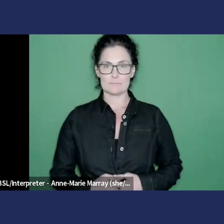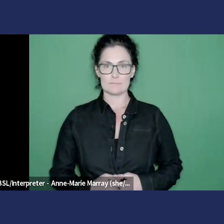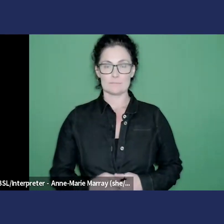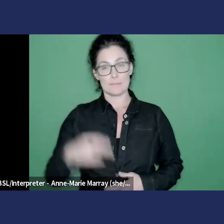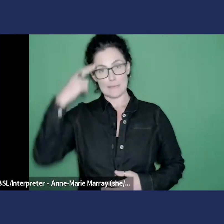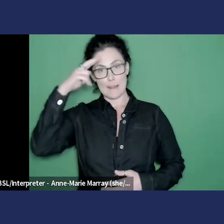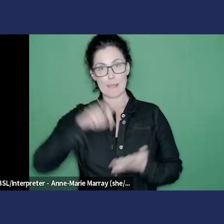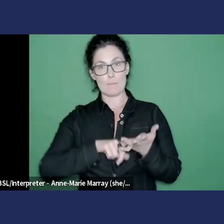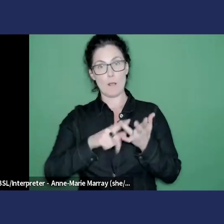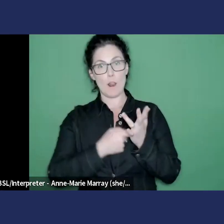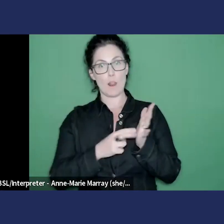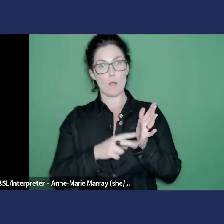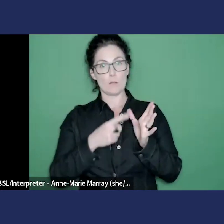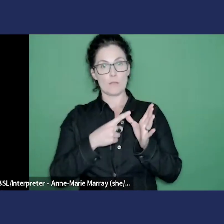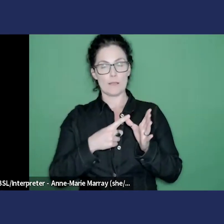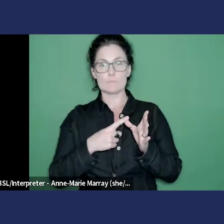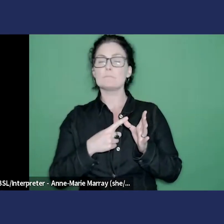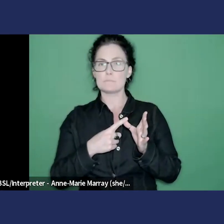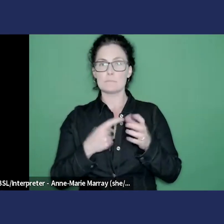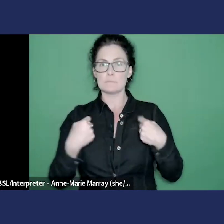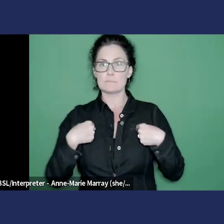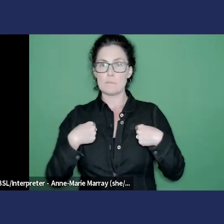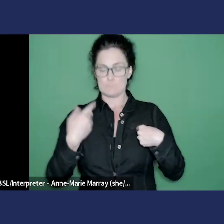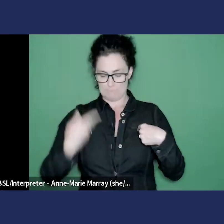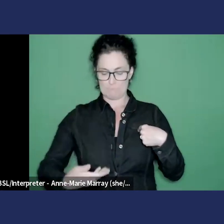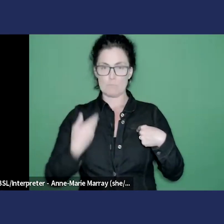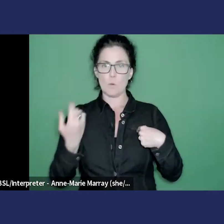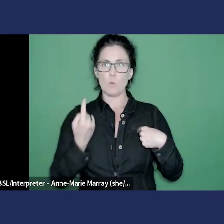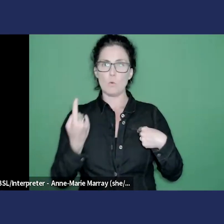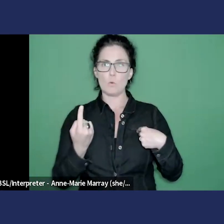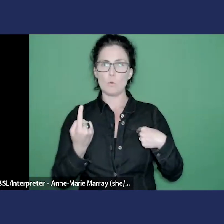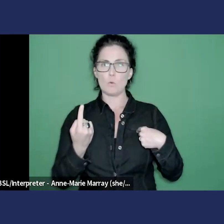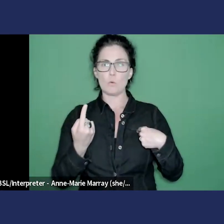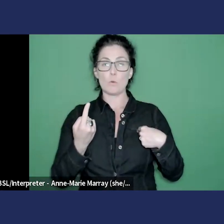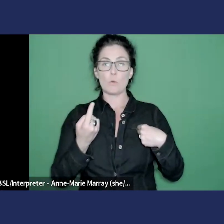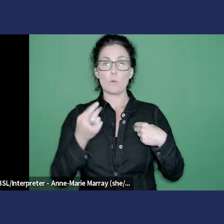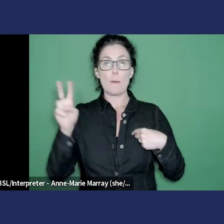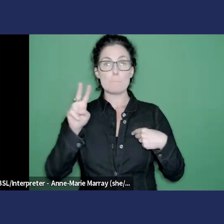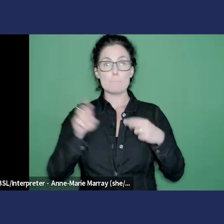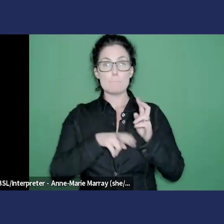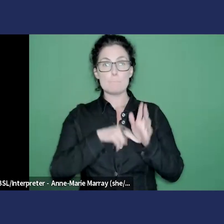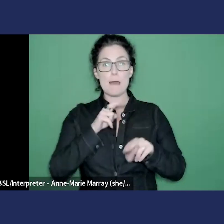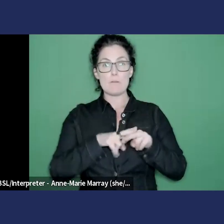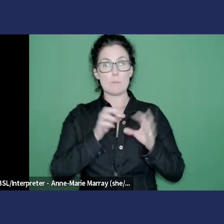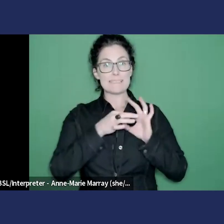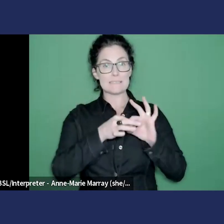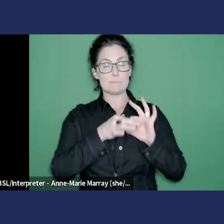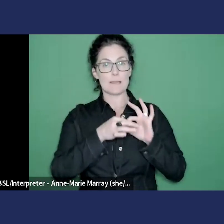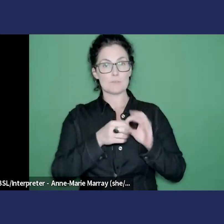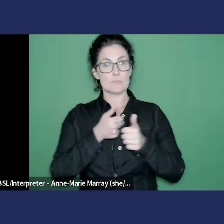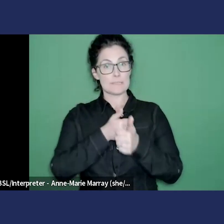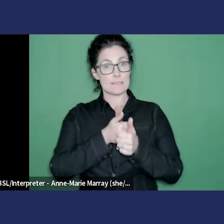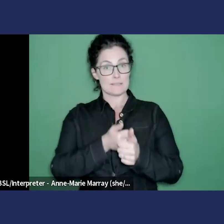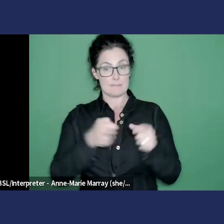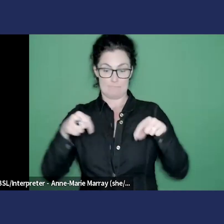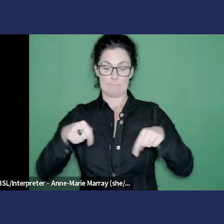Hi, my name's Lorna Crossan, and I am a parent participation assistant at the Anna